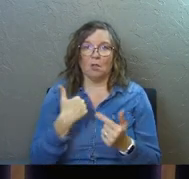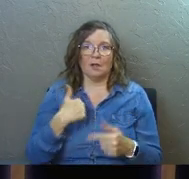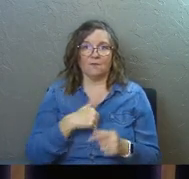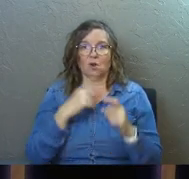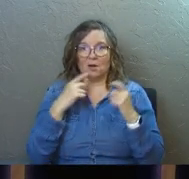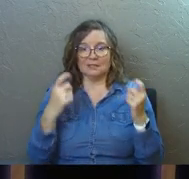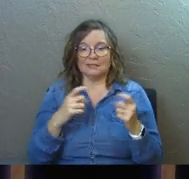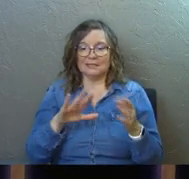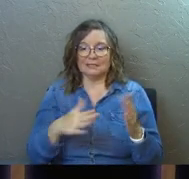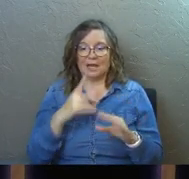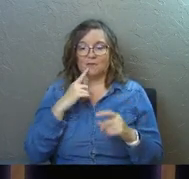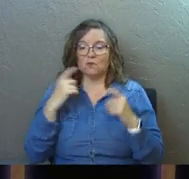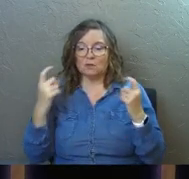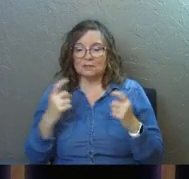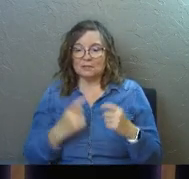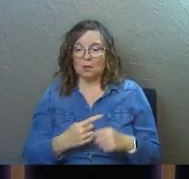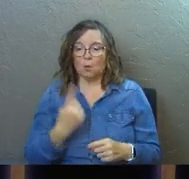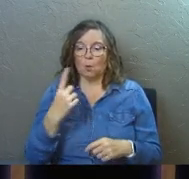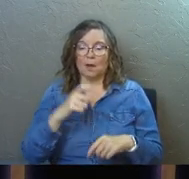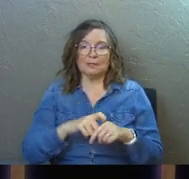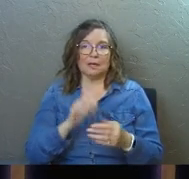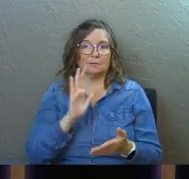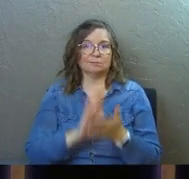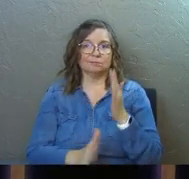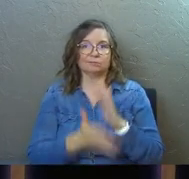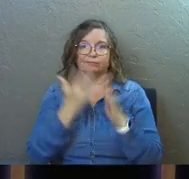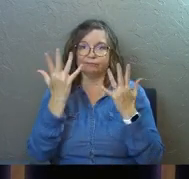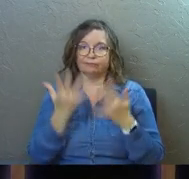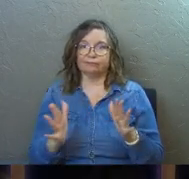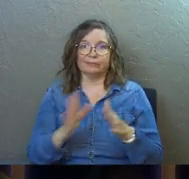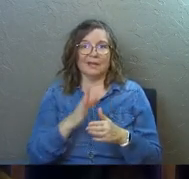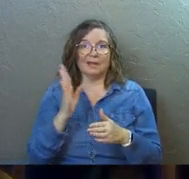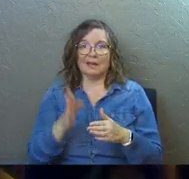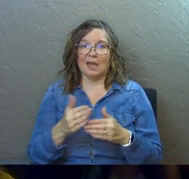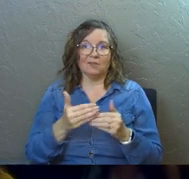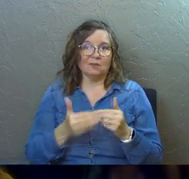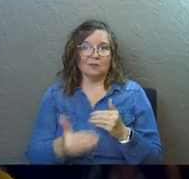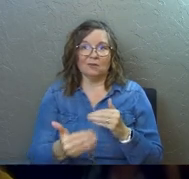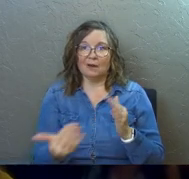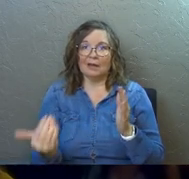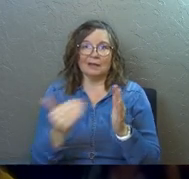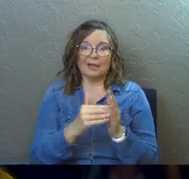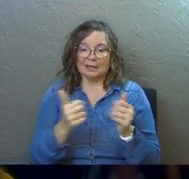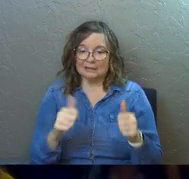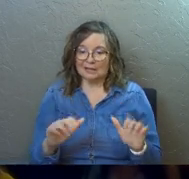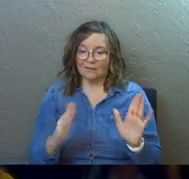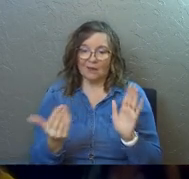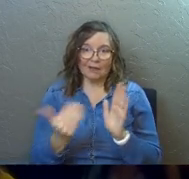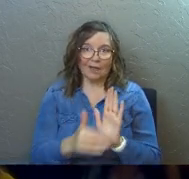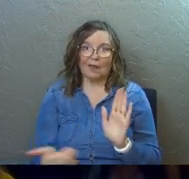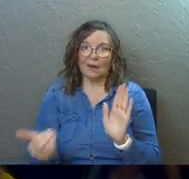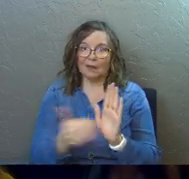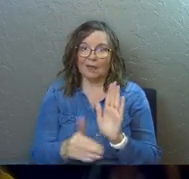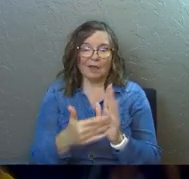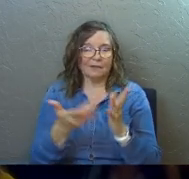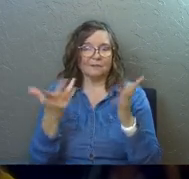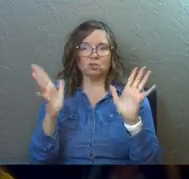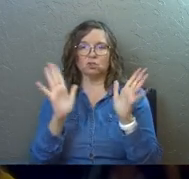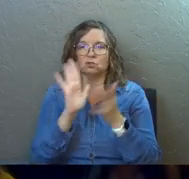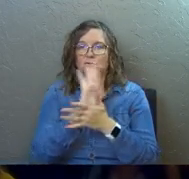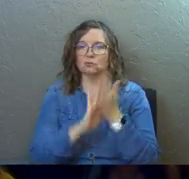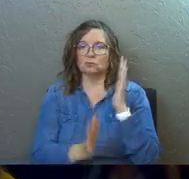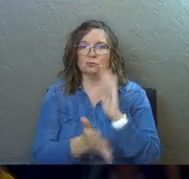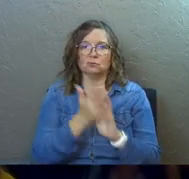us is he died for sins once for all. And it never has to be done again. No sacrifice ever has to be